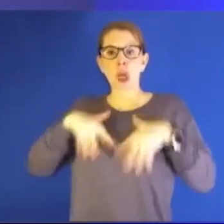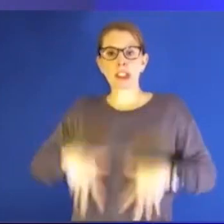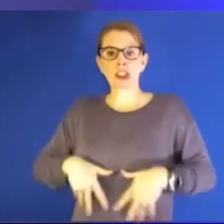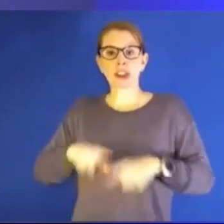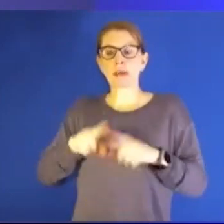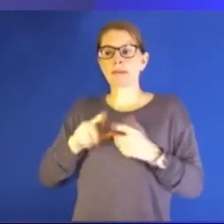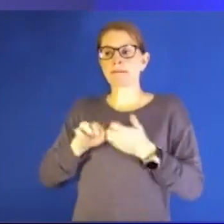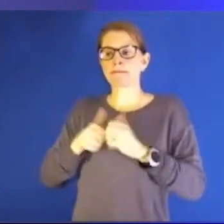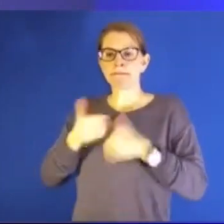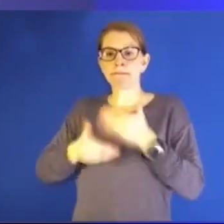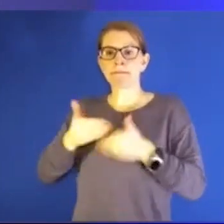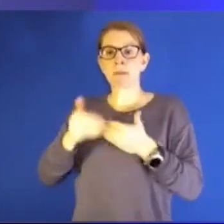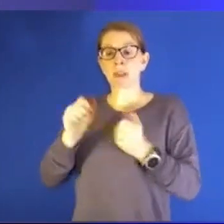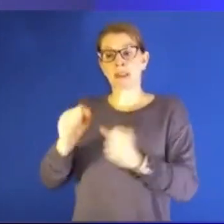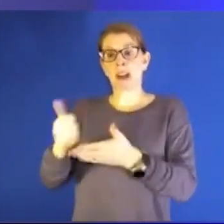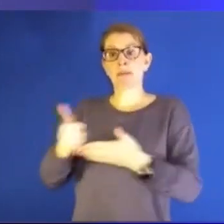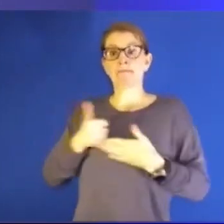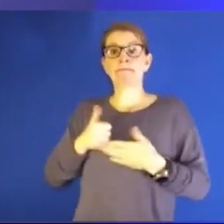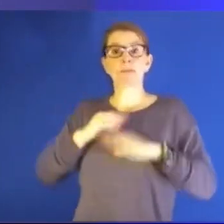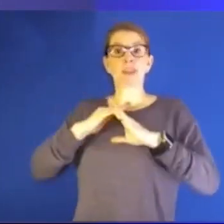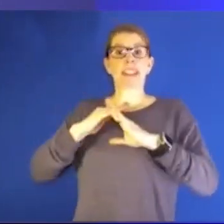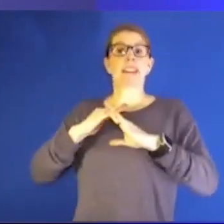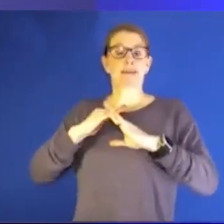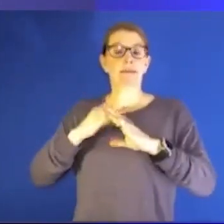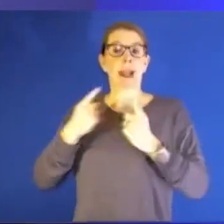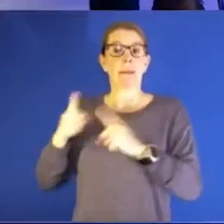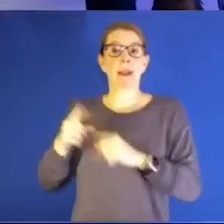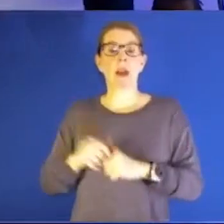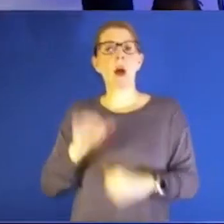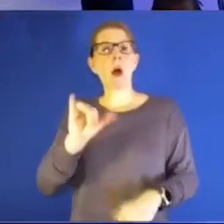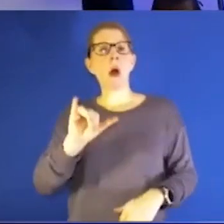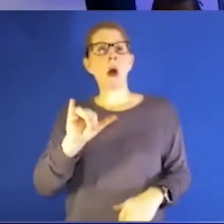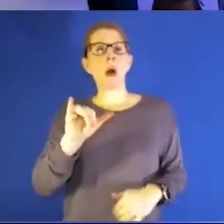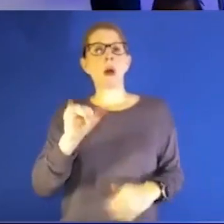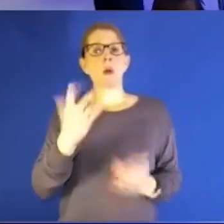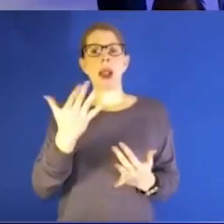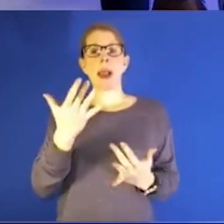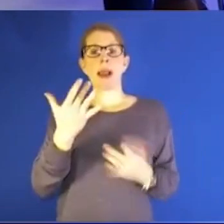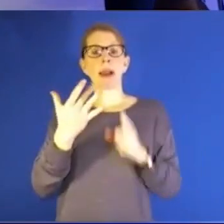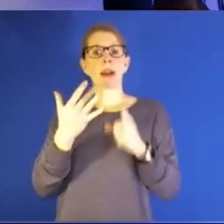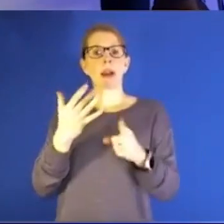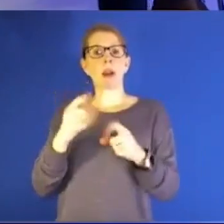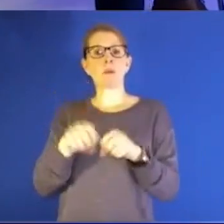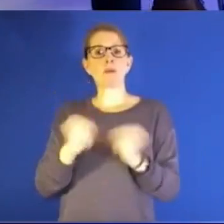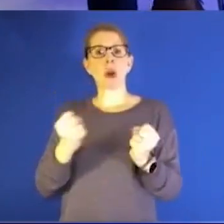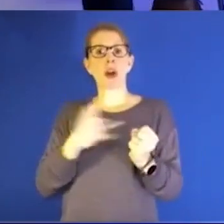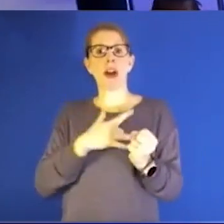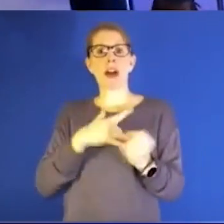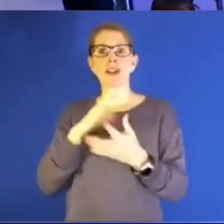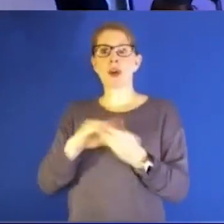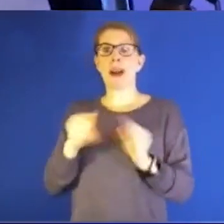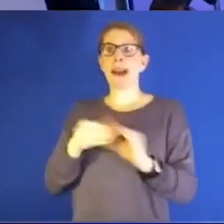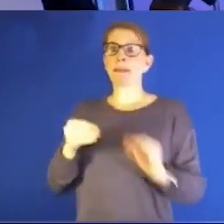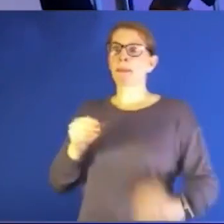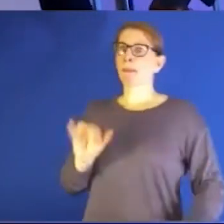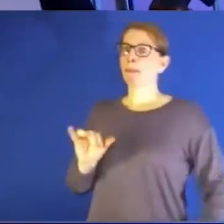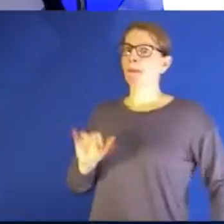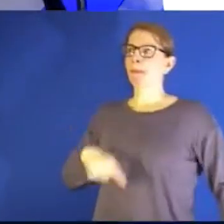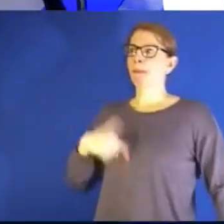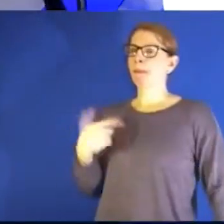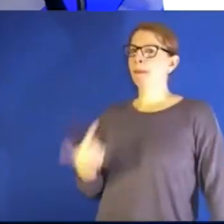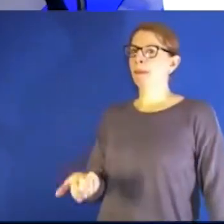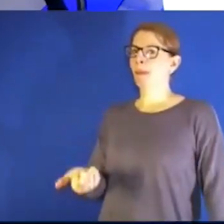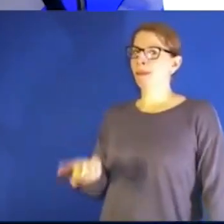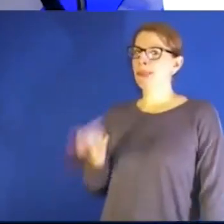can be helpful probably in preventing this. Oh, wait, there's someone we haven't heard from about their broken heart story. I know, Hawkeye. Hello, how So- are